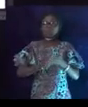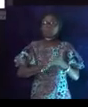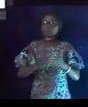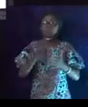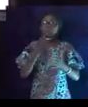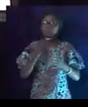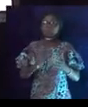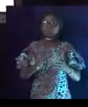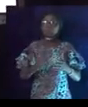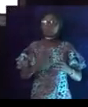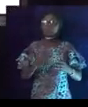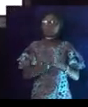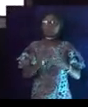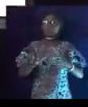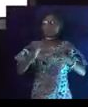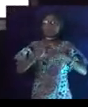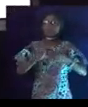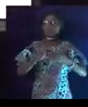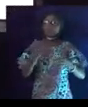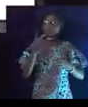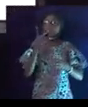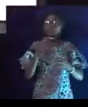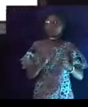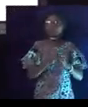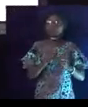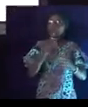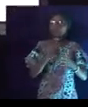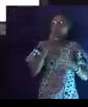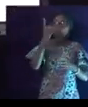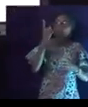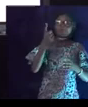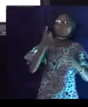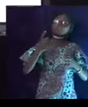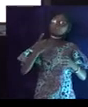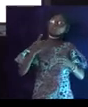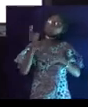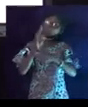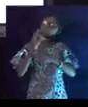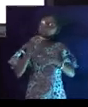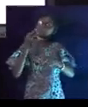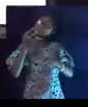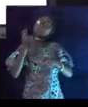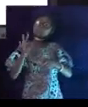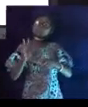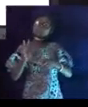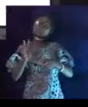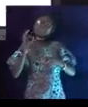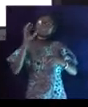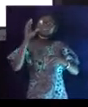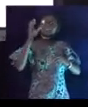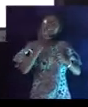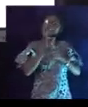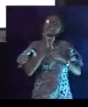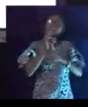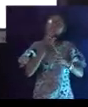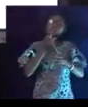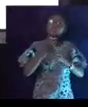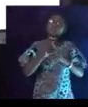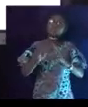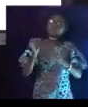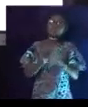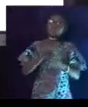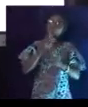This example says, convert 77 degrees Fahrenheit to Celsius. So let's go.